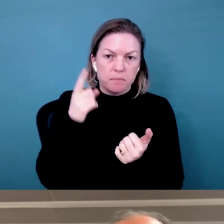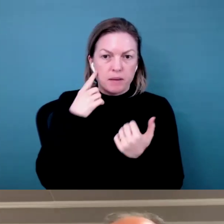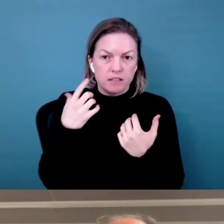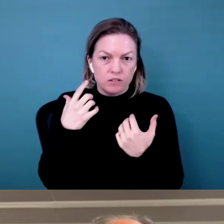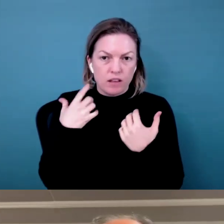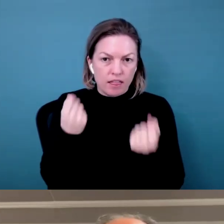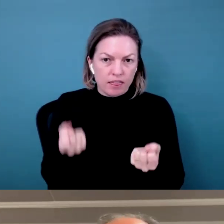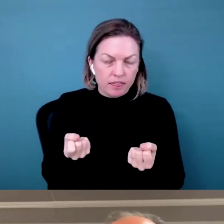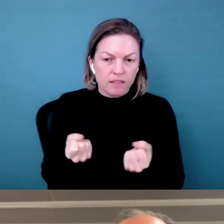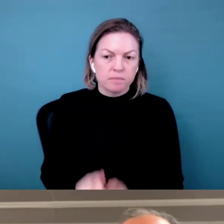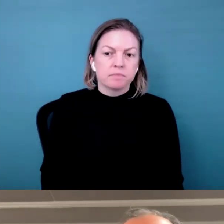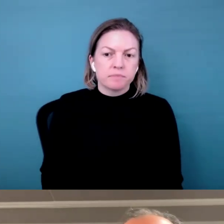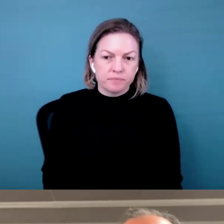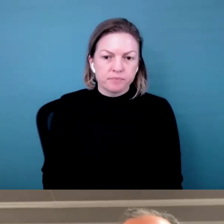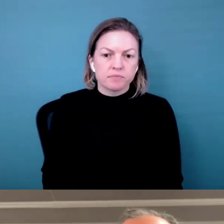and mental health.